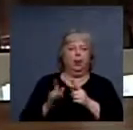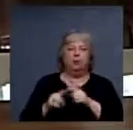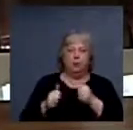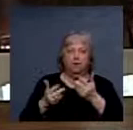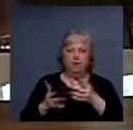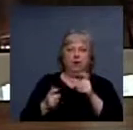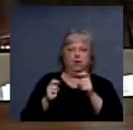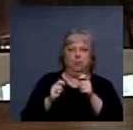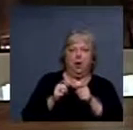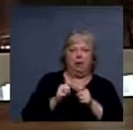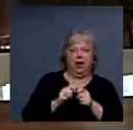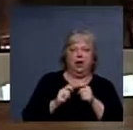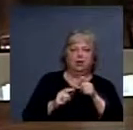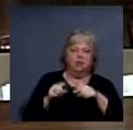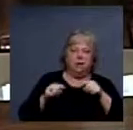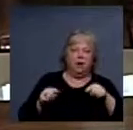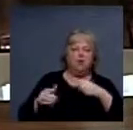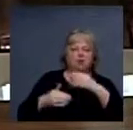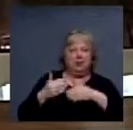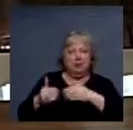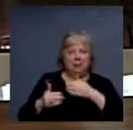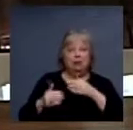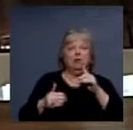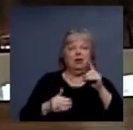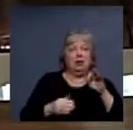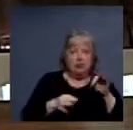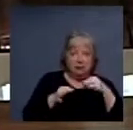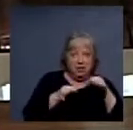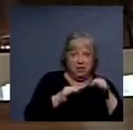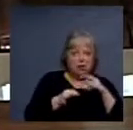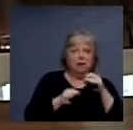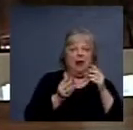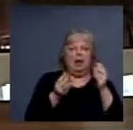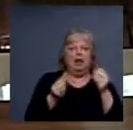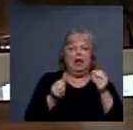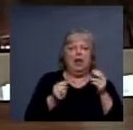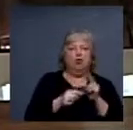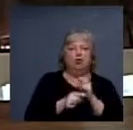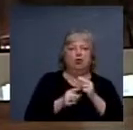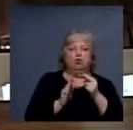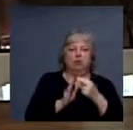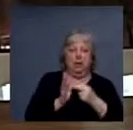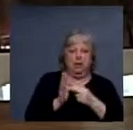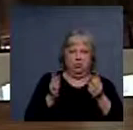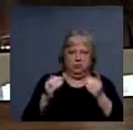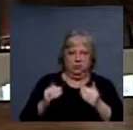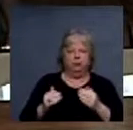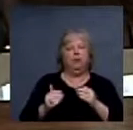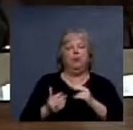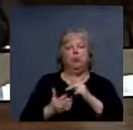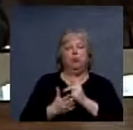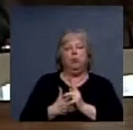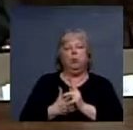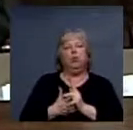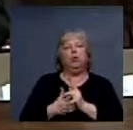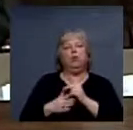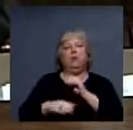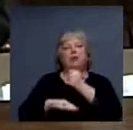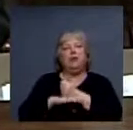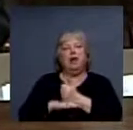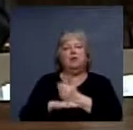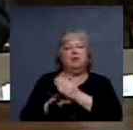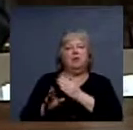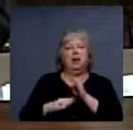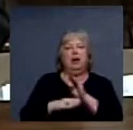provide for the modification of various procedures, definitions, and land use regulations. An ordinance to approve a planned zoning development and establish a